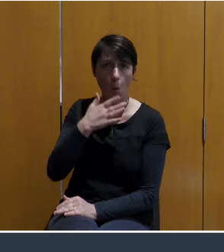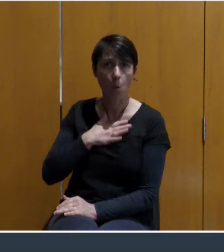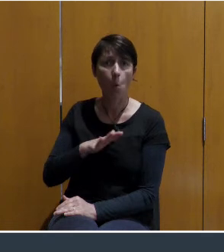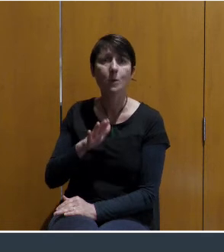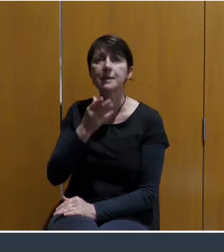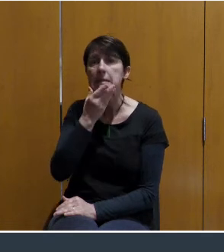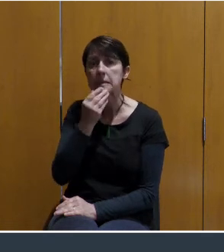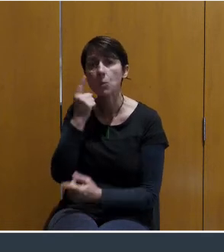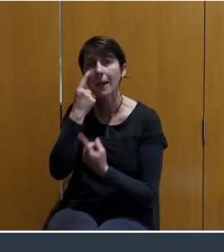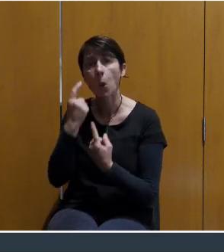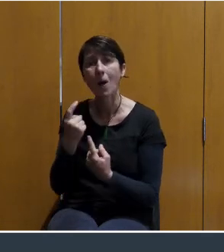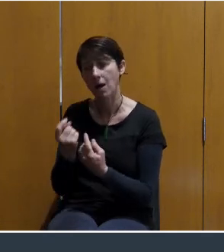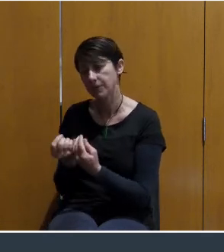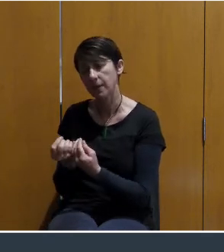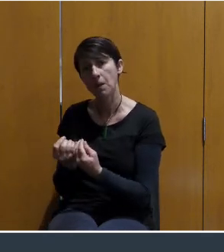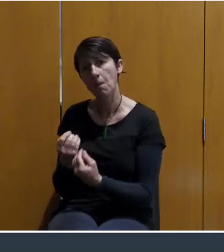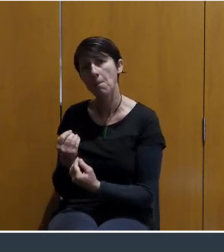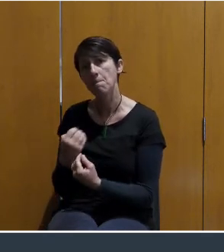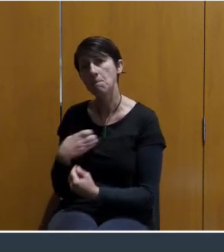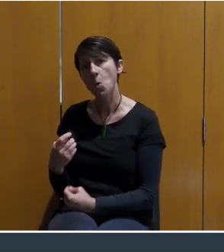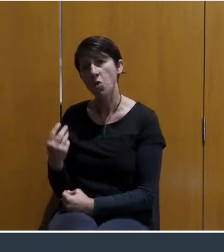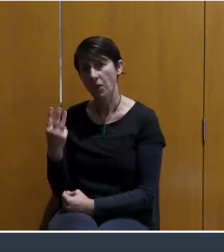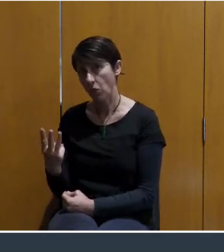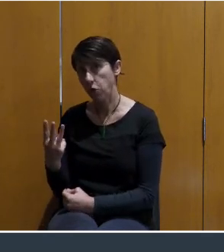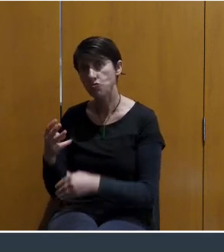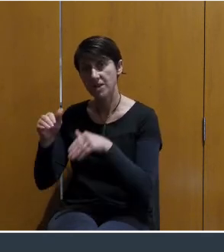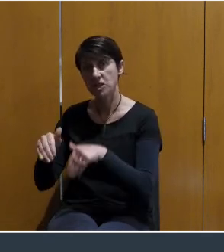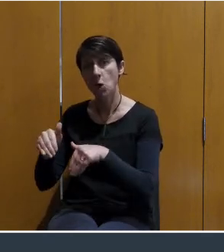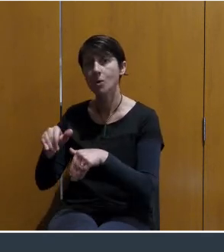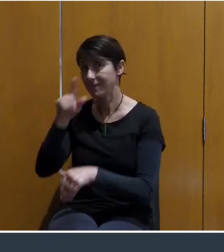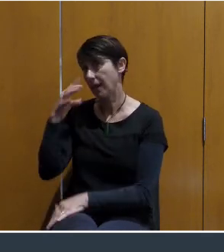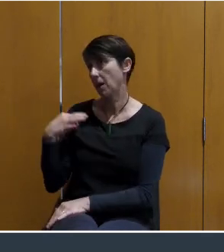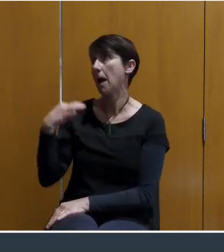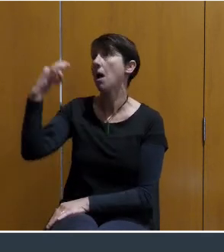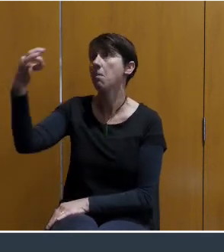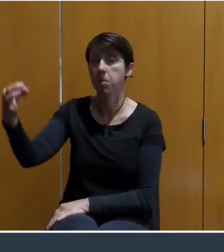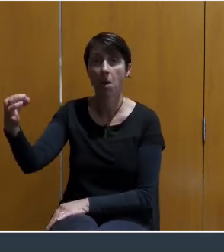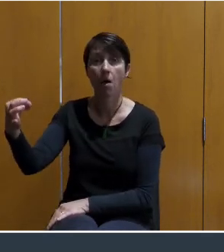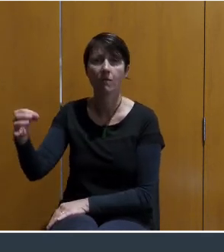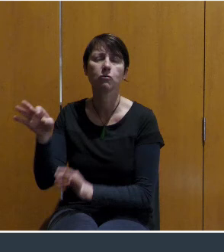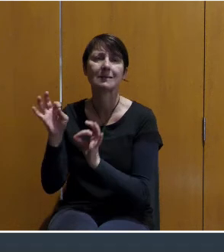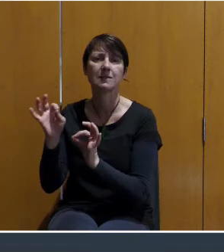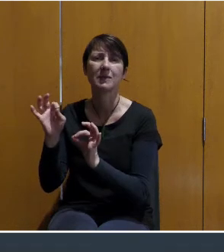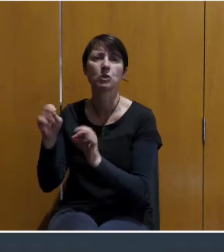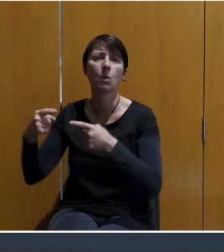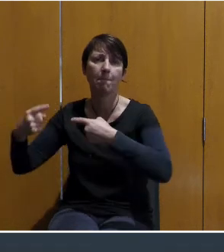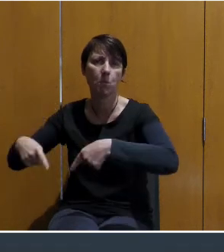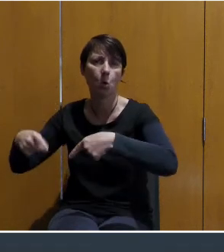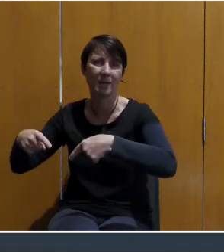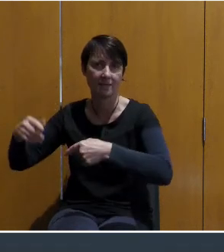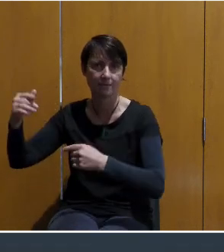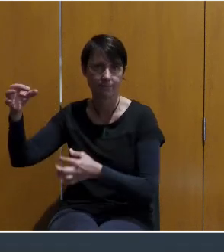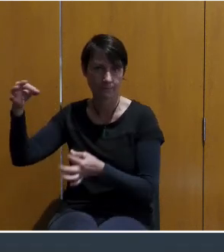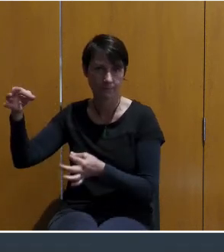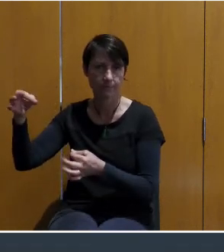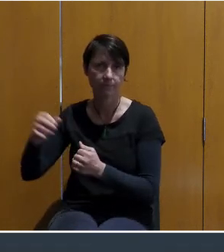fostering bumps them up over that 3 dogs. Many people foster for a couple of weeks. It's not really practical for